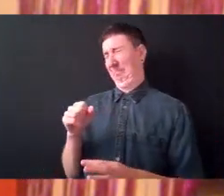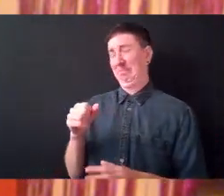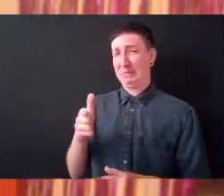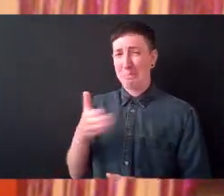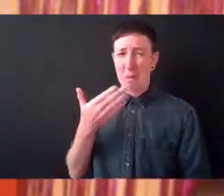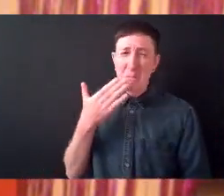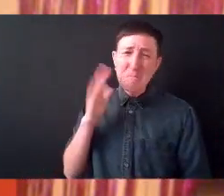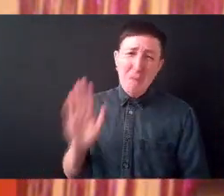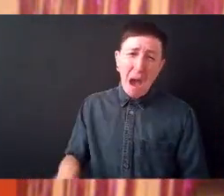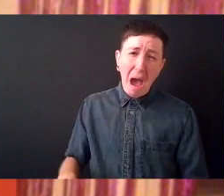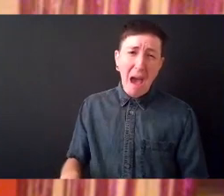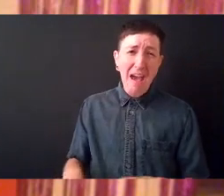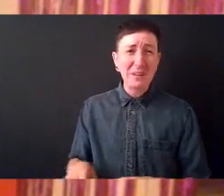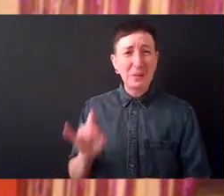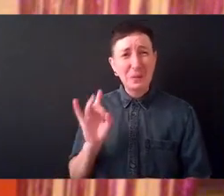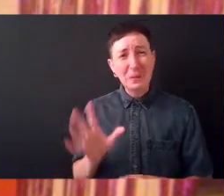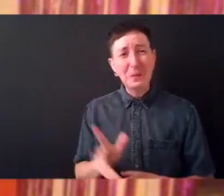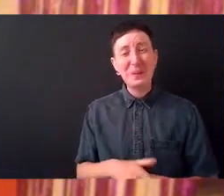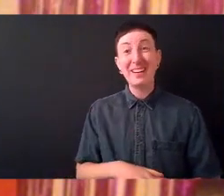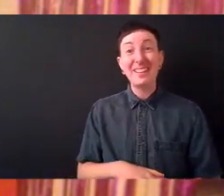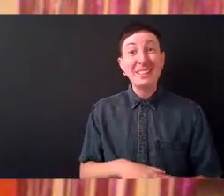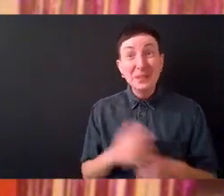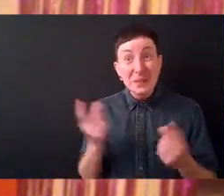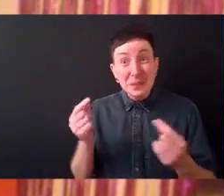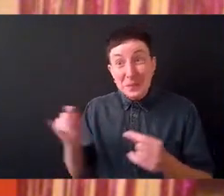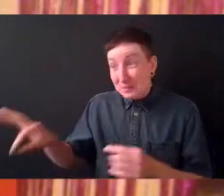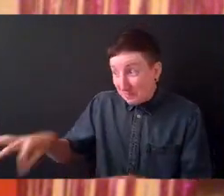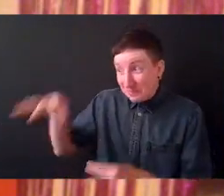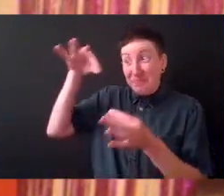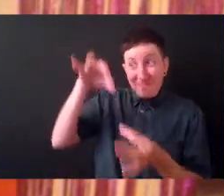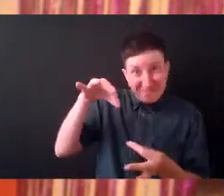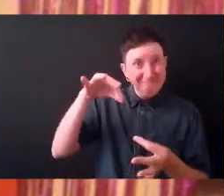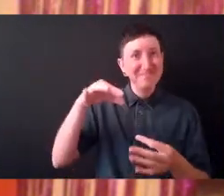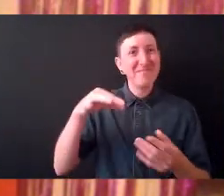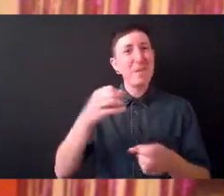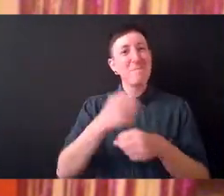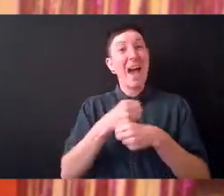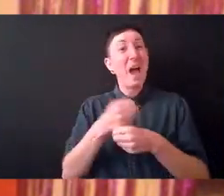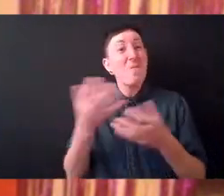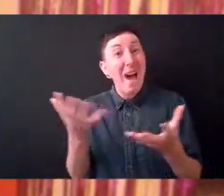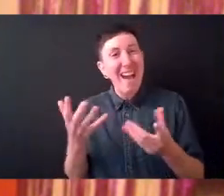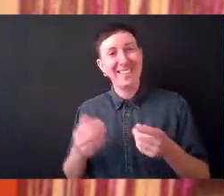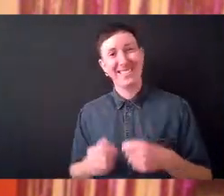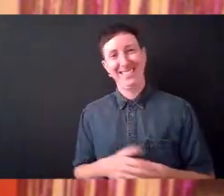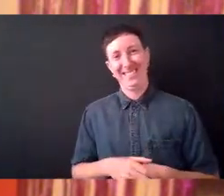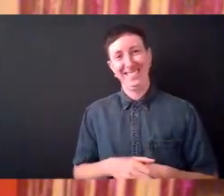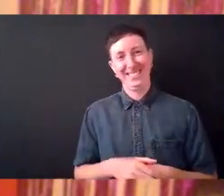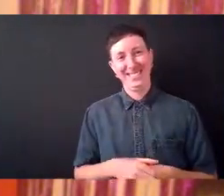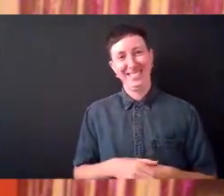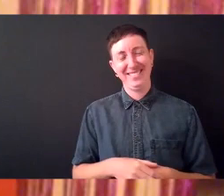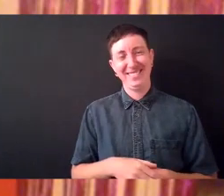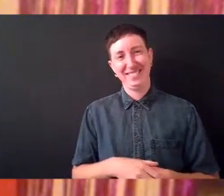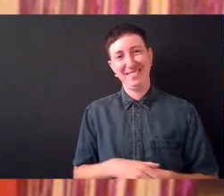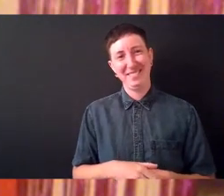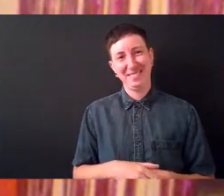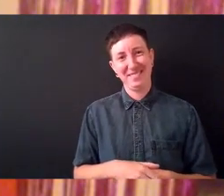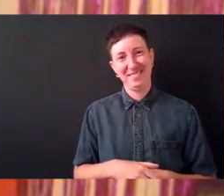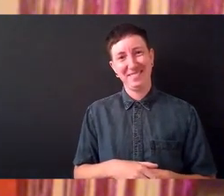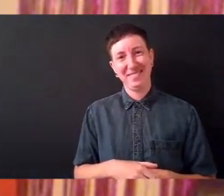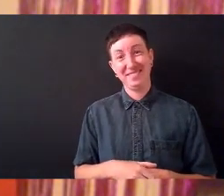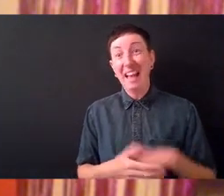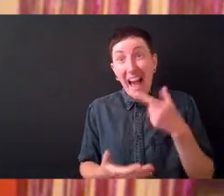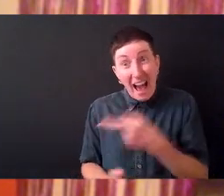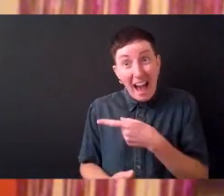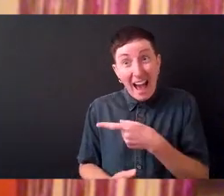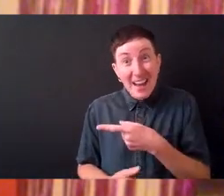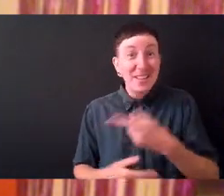oh my gosh. And we're going to be able to turn it into a new little friend. Somebody who looks a little like